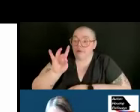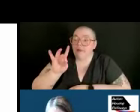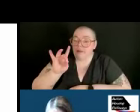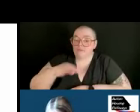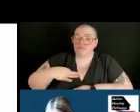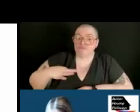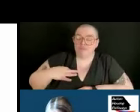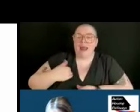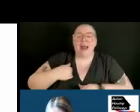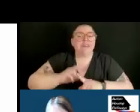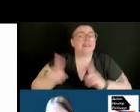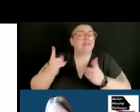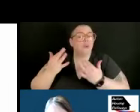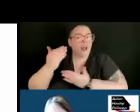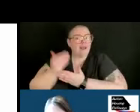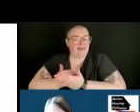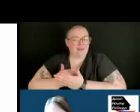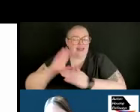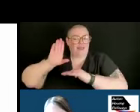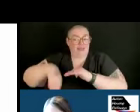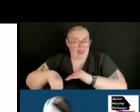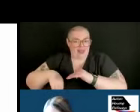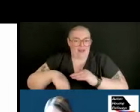the centralized waiting list or the